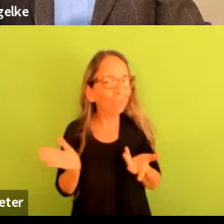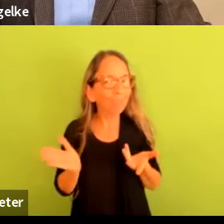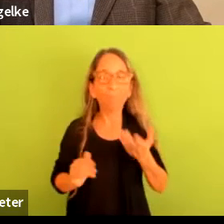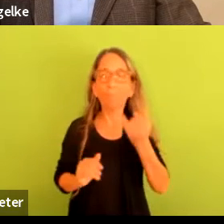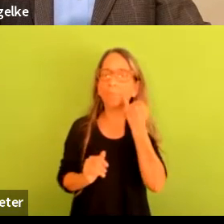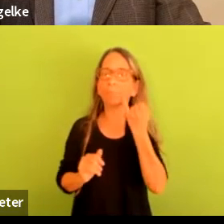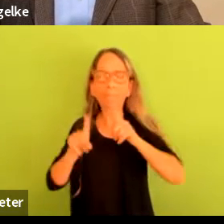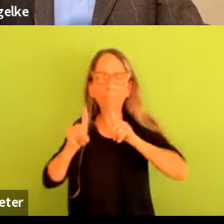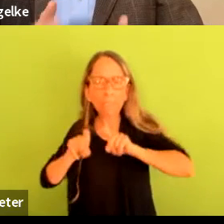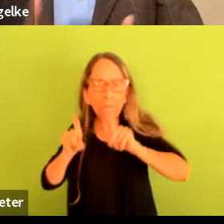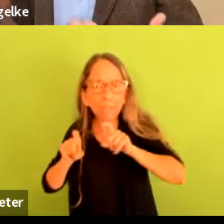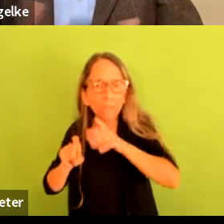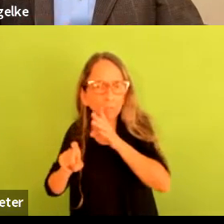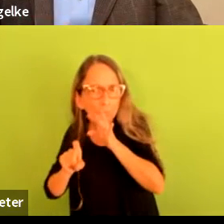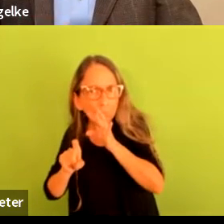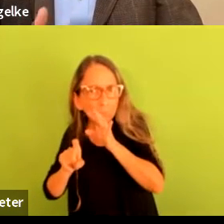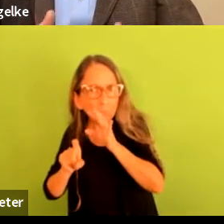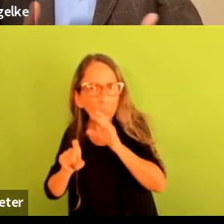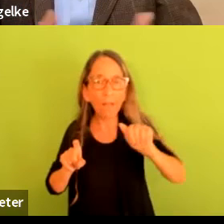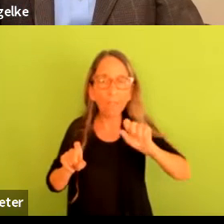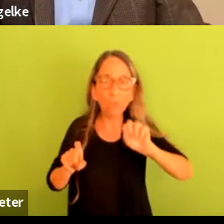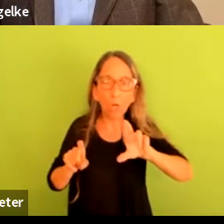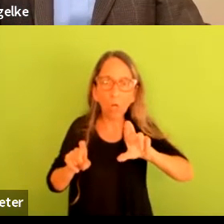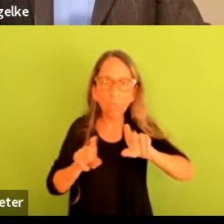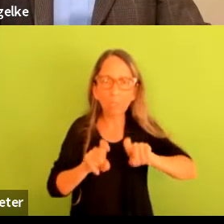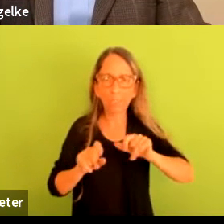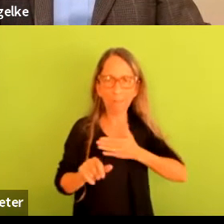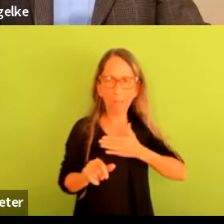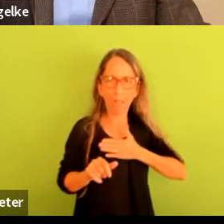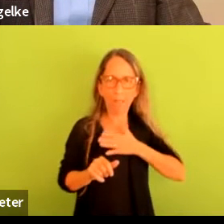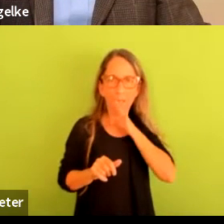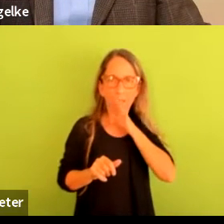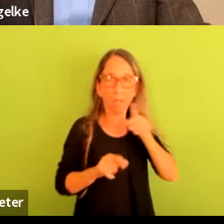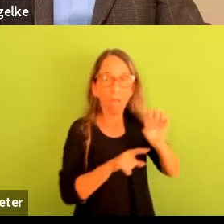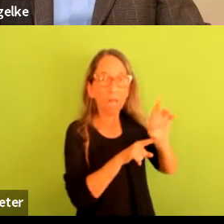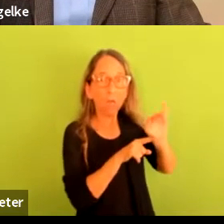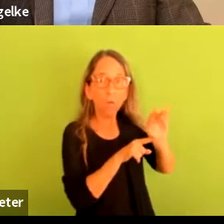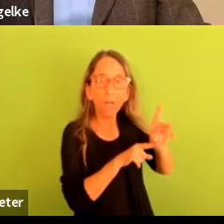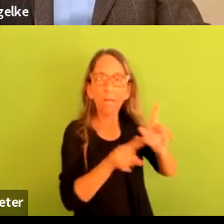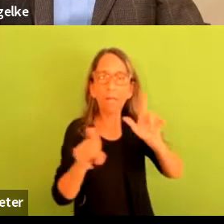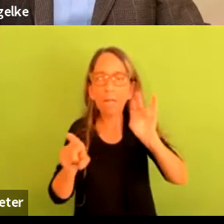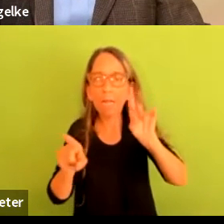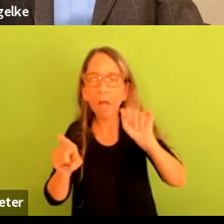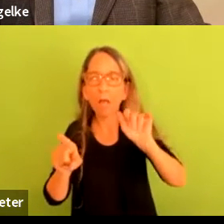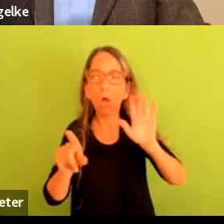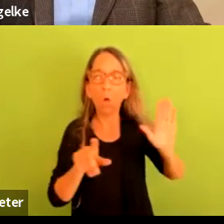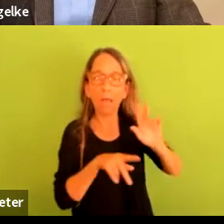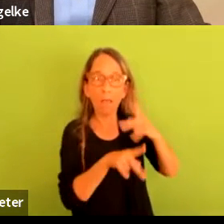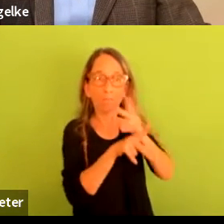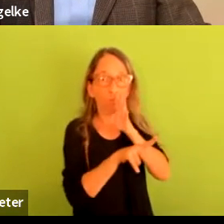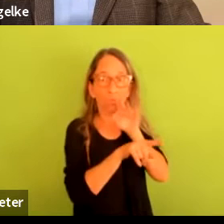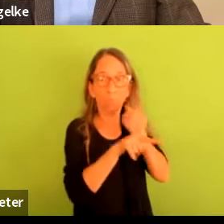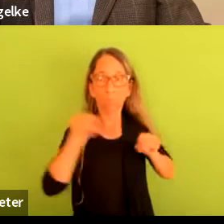train ASRs on voices like mine and Christina's and Eric's and Linda's, and you end up with a particular model of